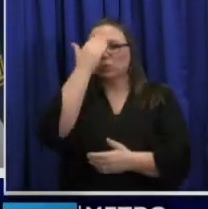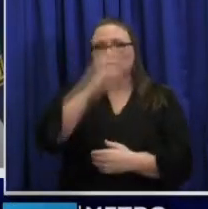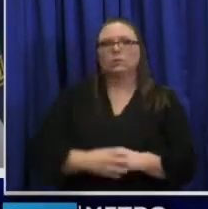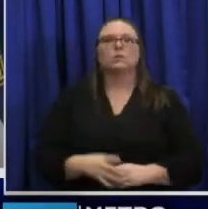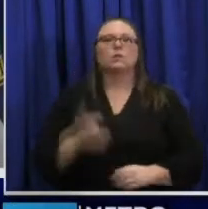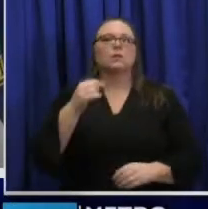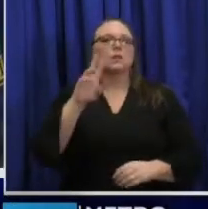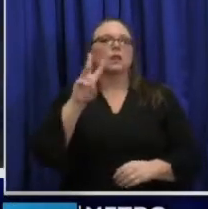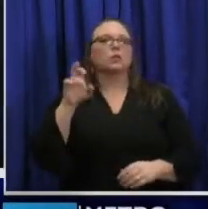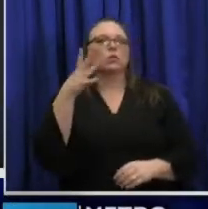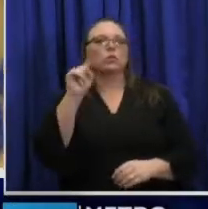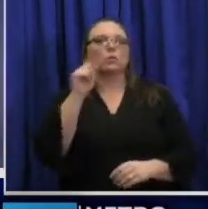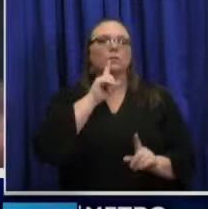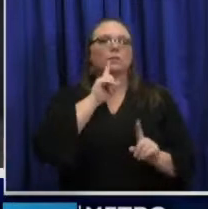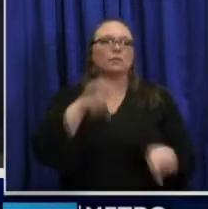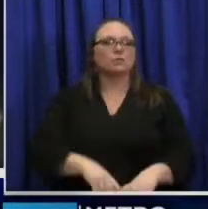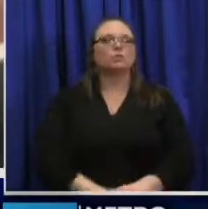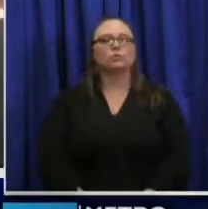Wright will answer that, Brett.